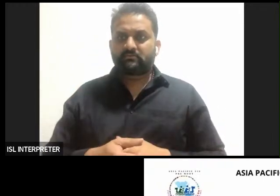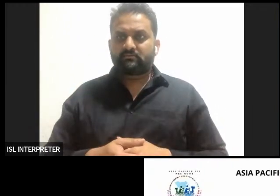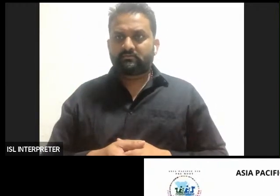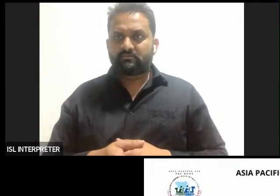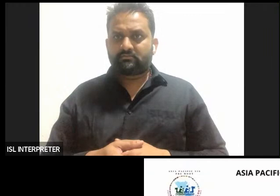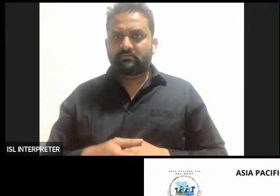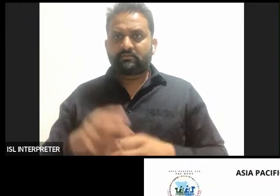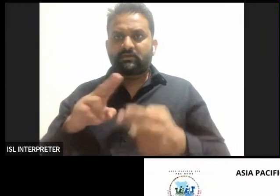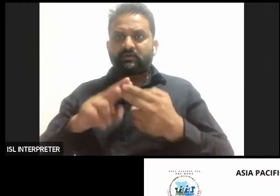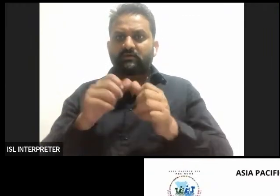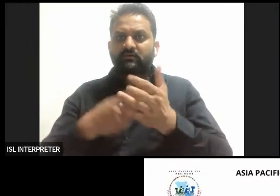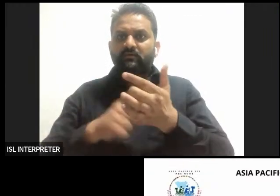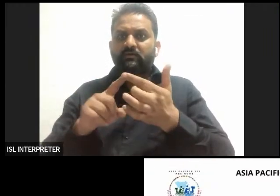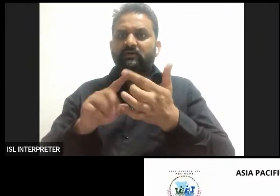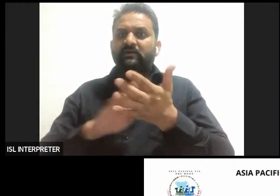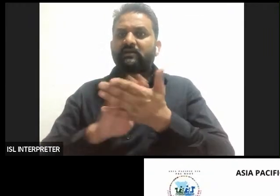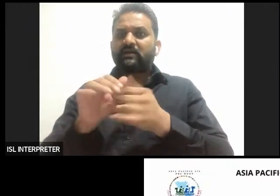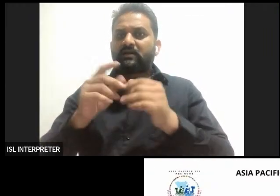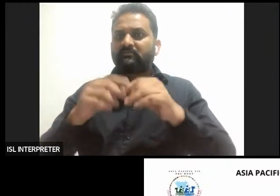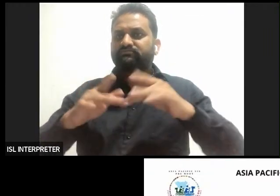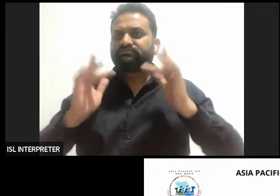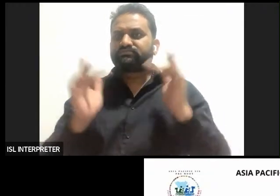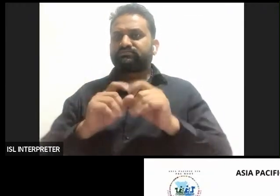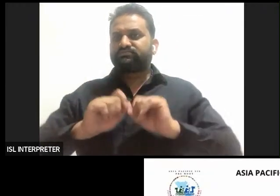Fariha has already put you the link.